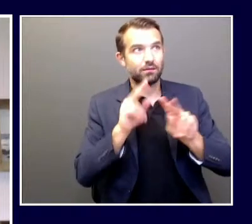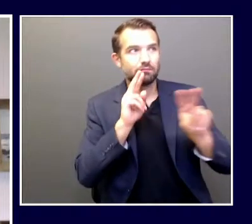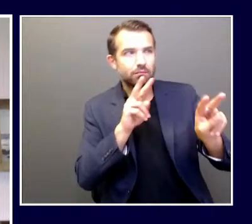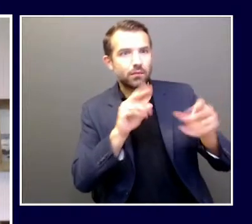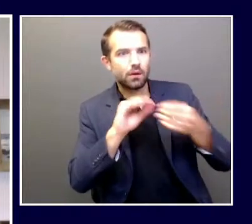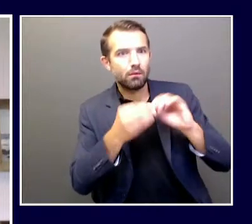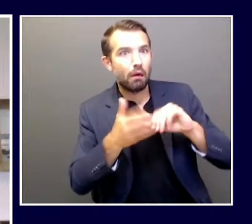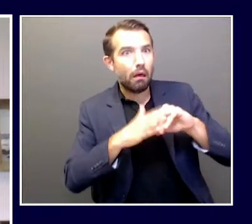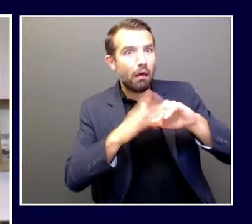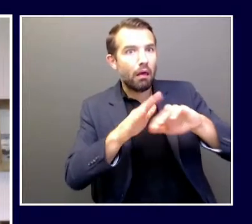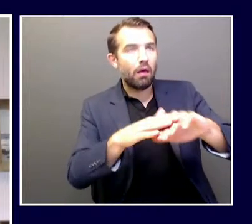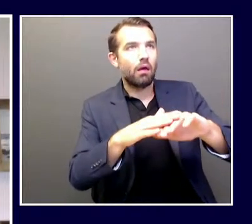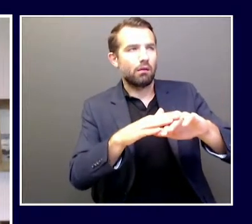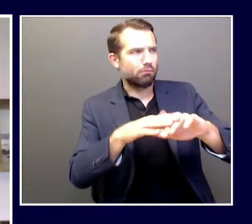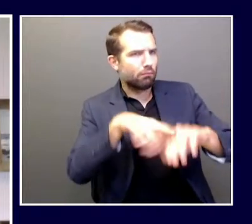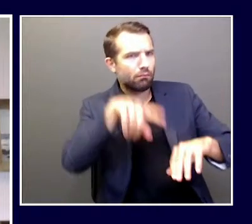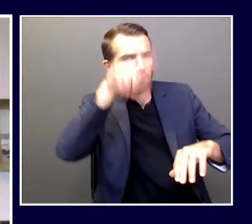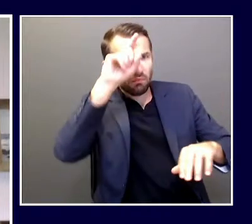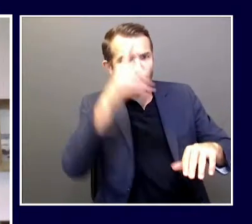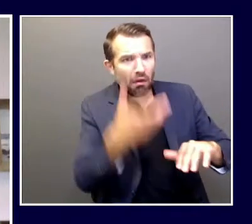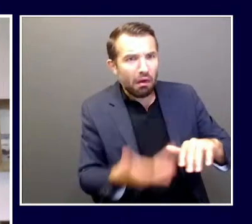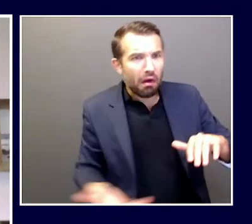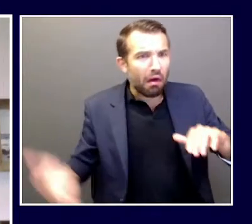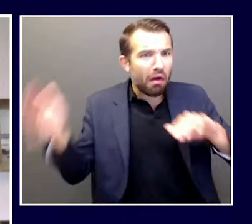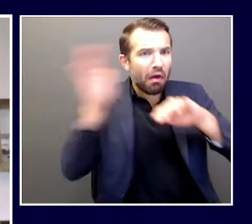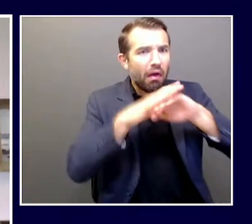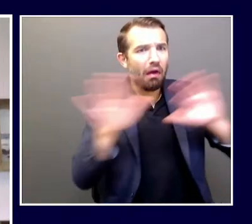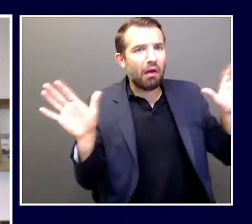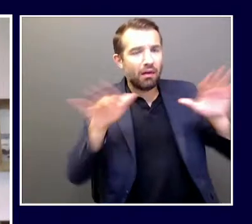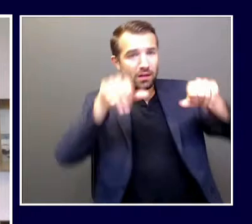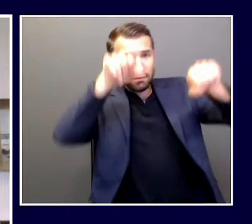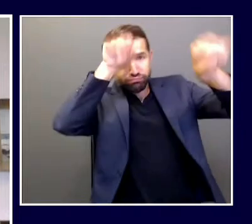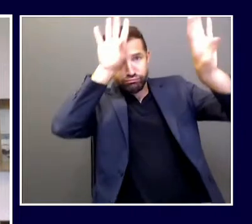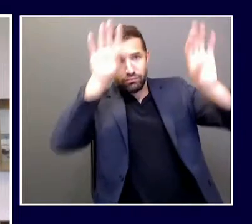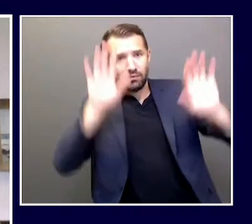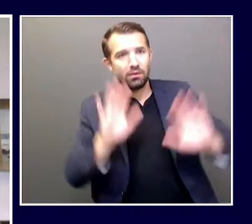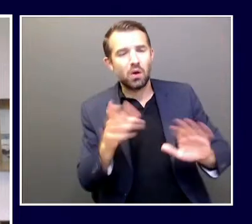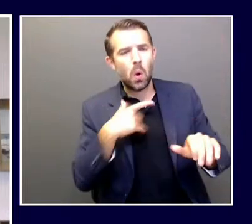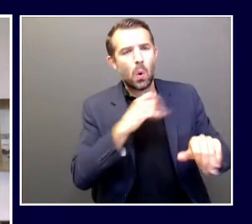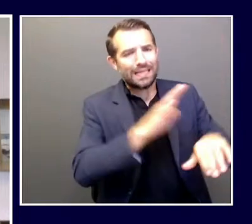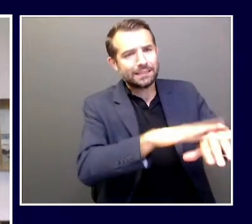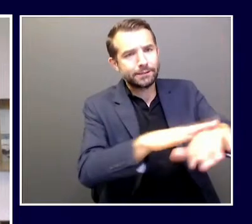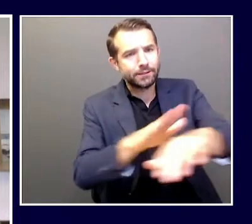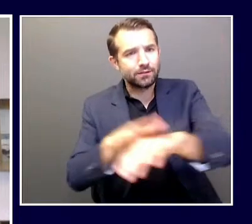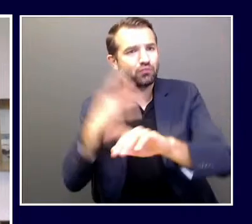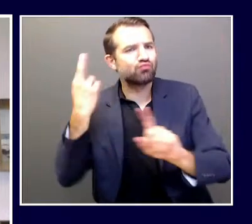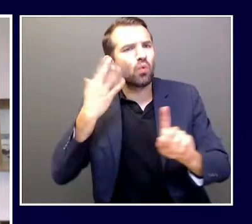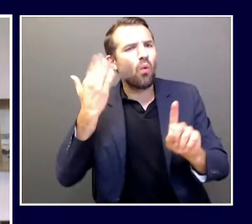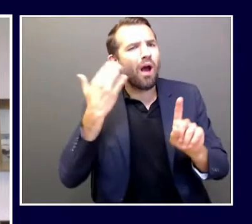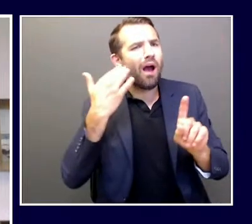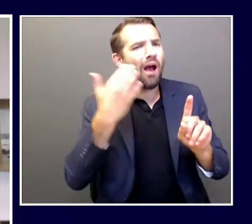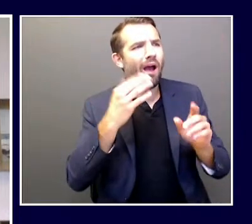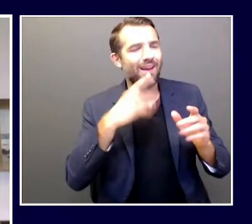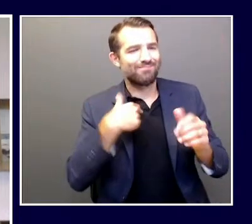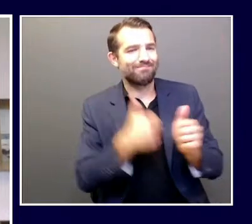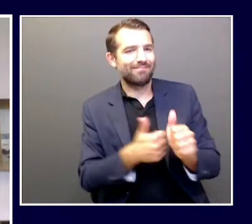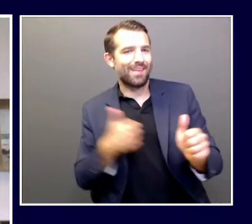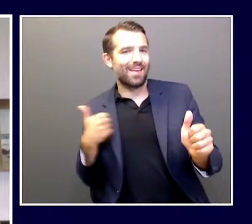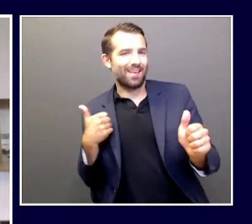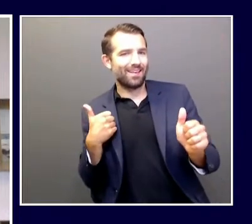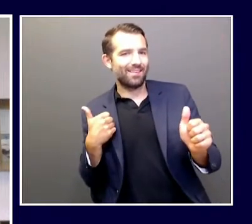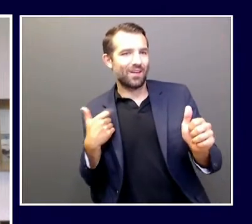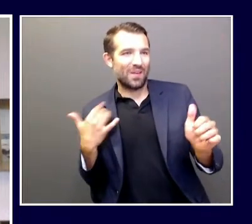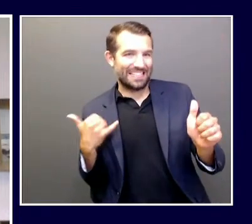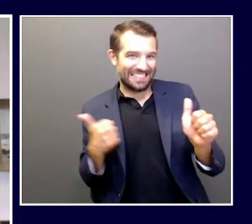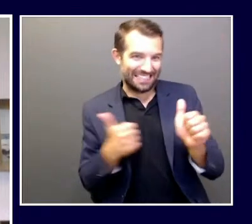report, say for tomorrow. Generally speaking, the cases that we report out, a new